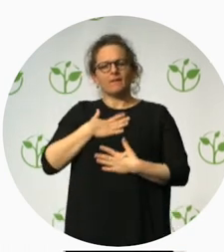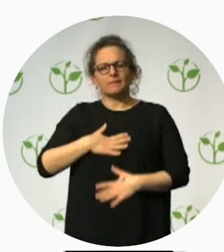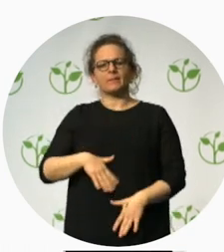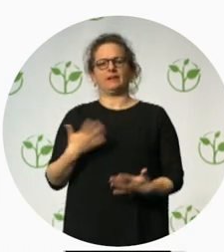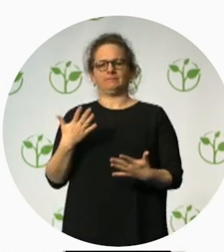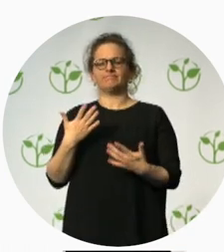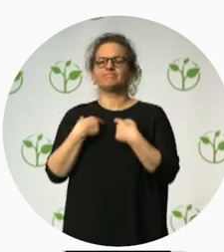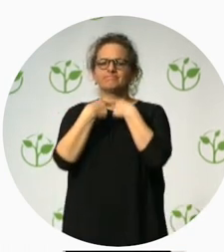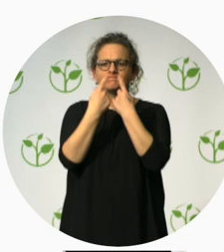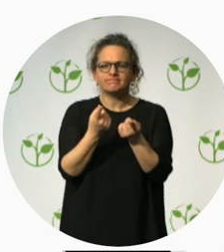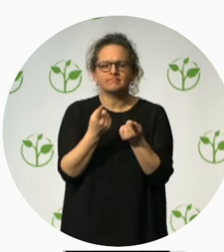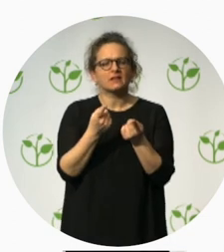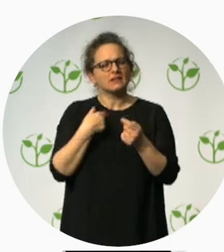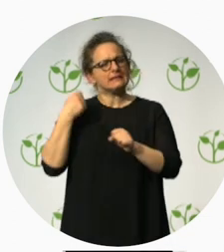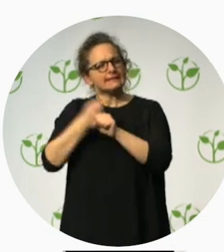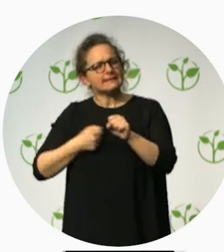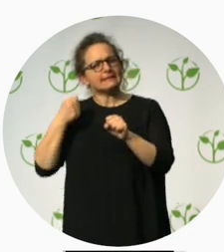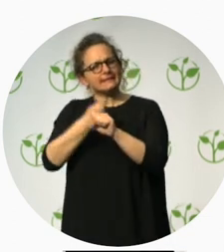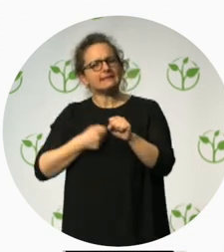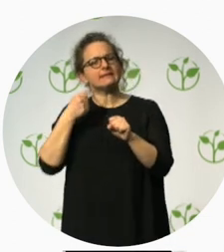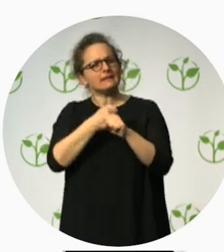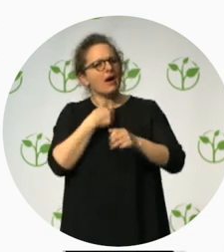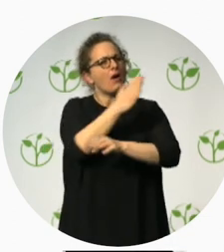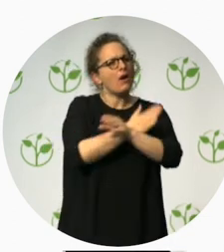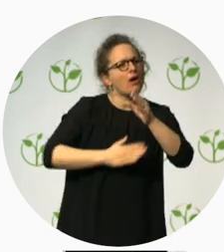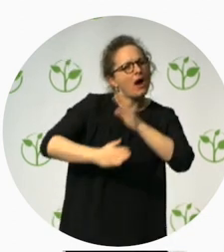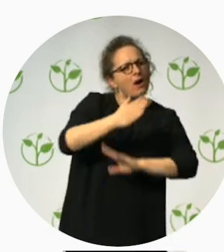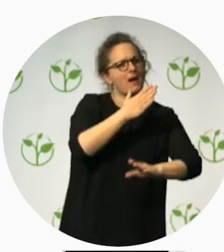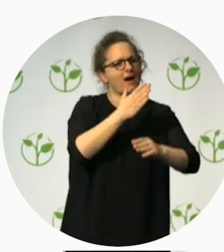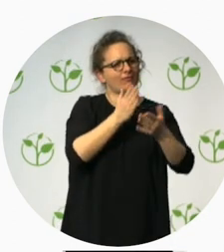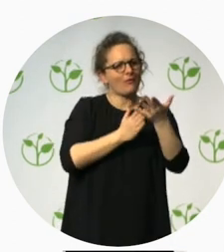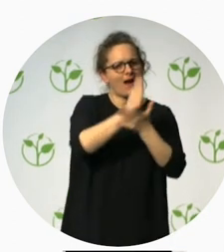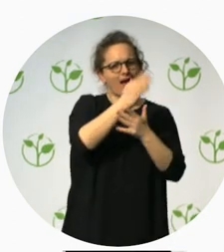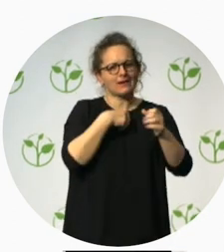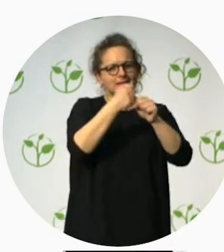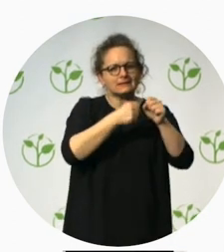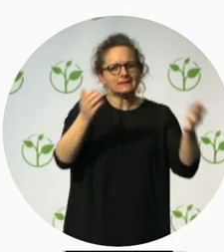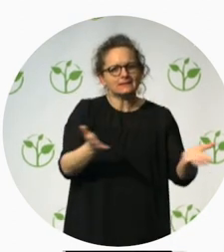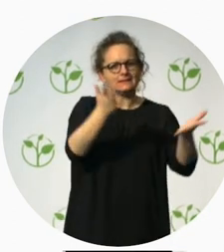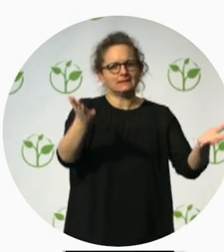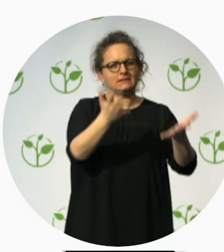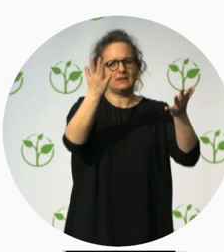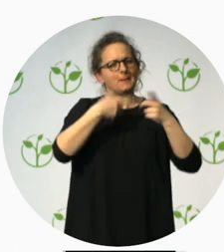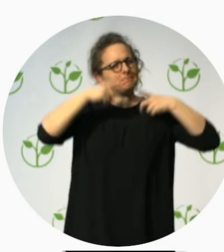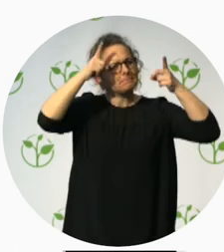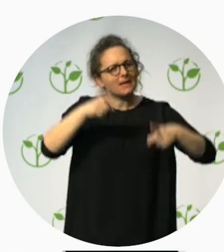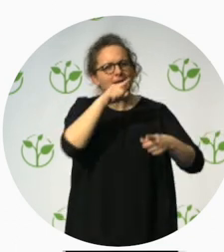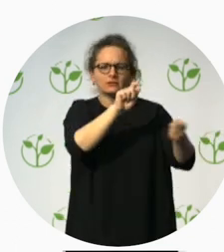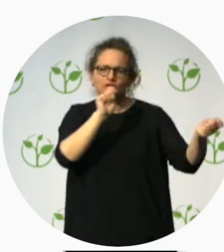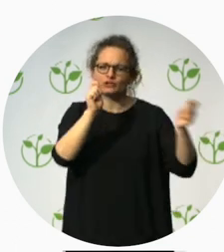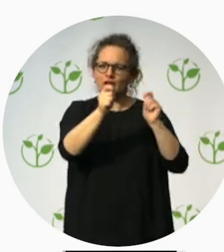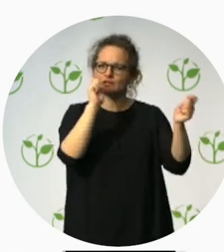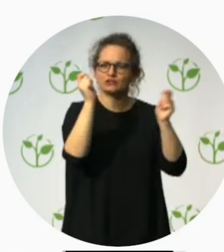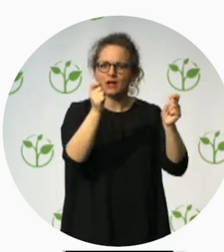was because I knew that I could do something. And it's because each one of you know that you can do